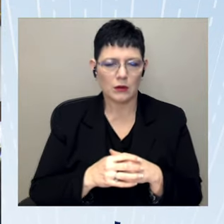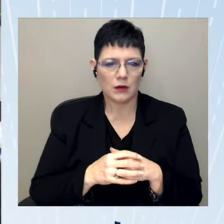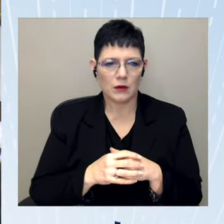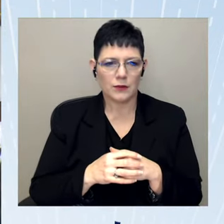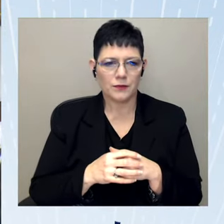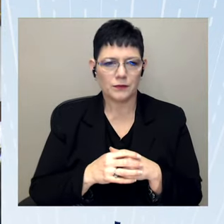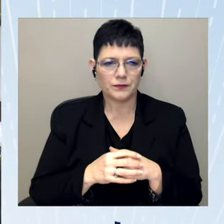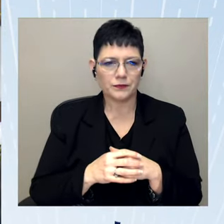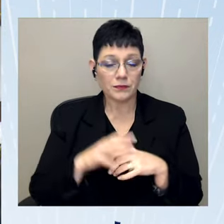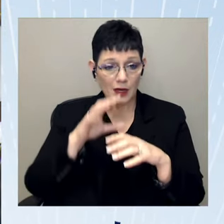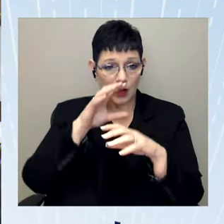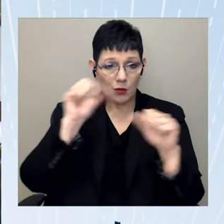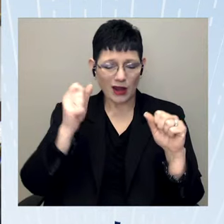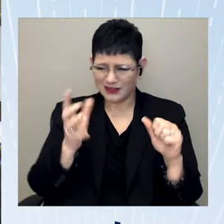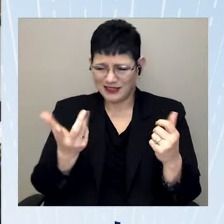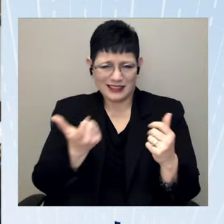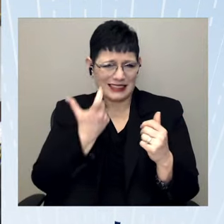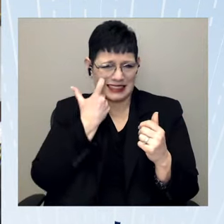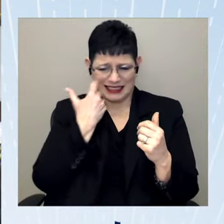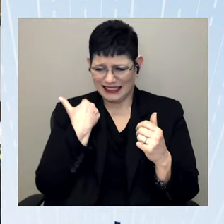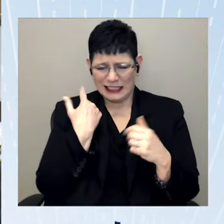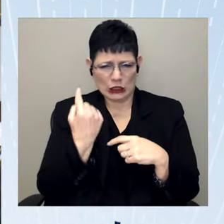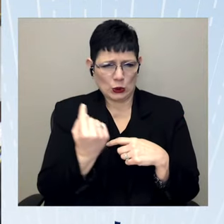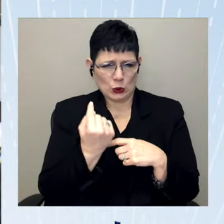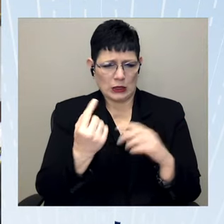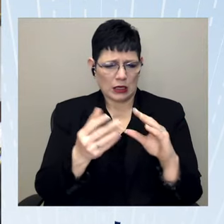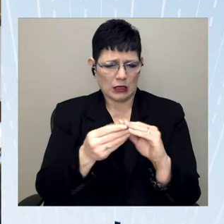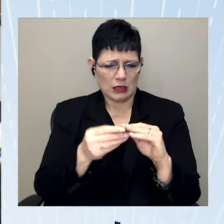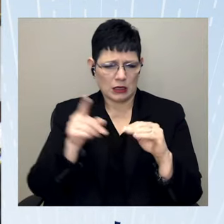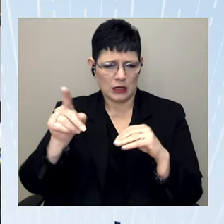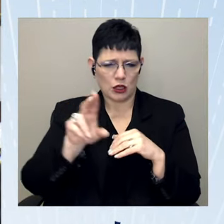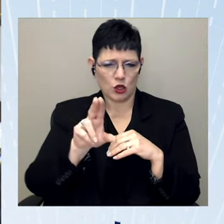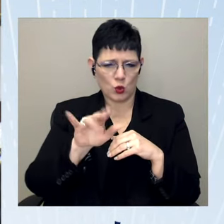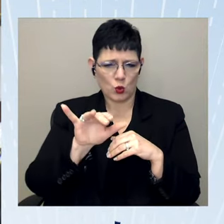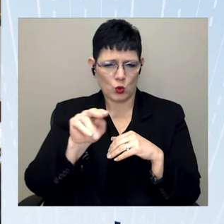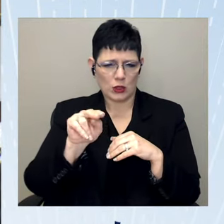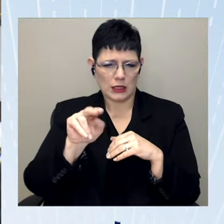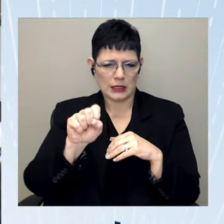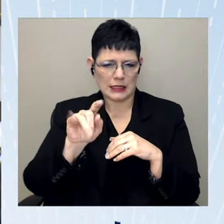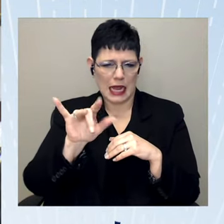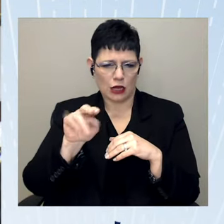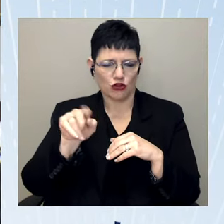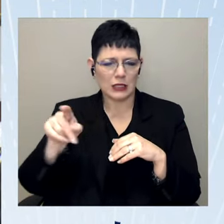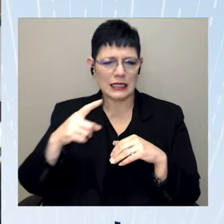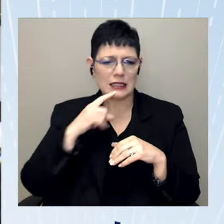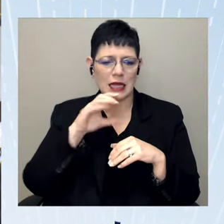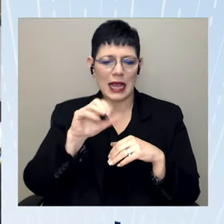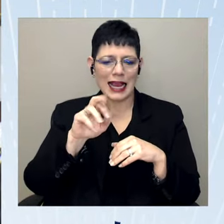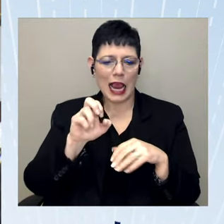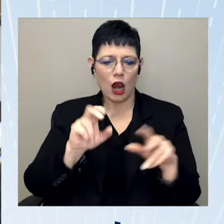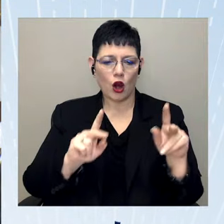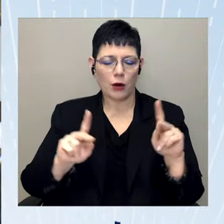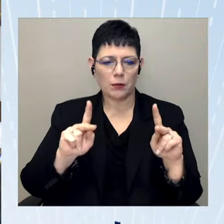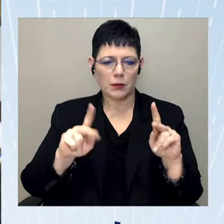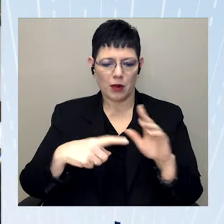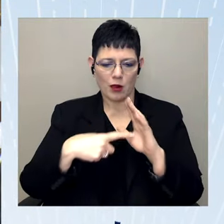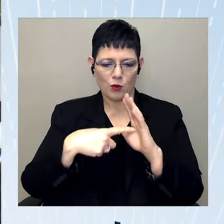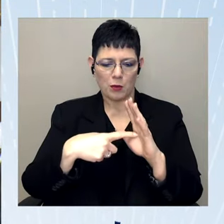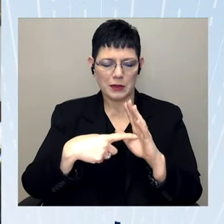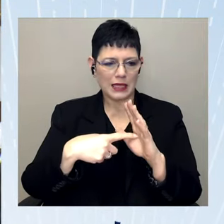said it most recently on Tuesday at Union Station, but he said it before, care workers represent the best of who we are as